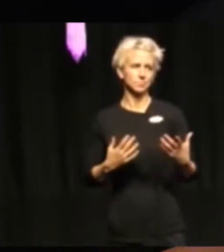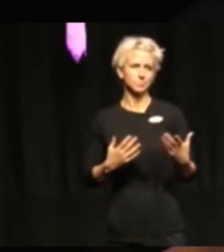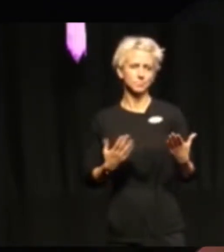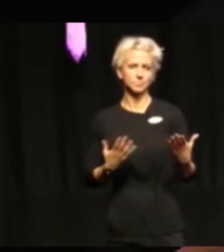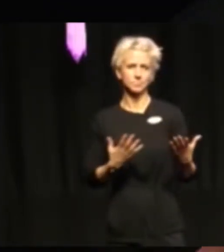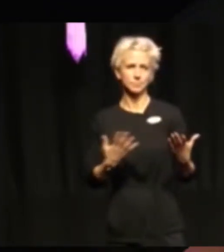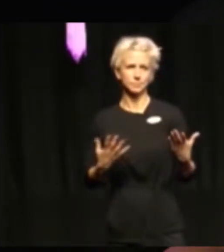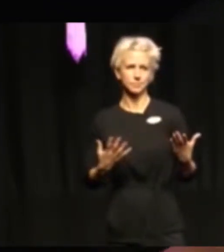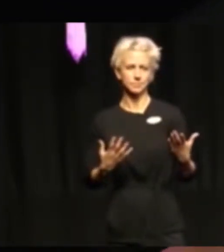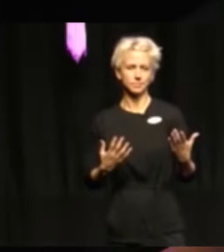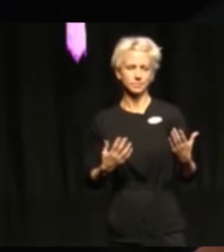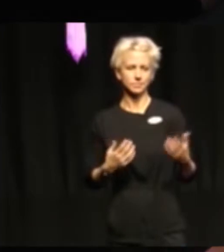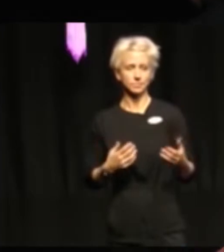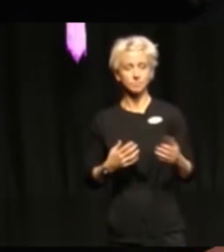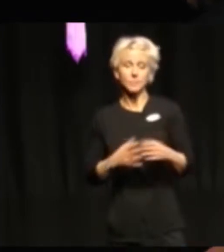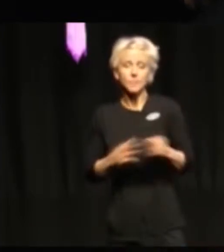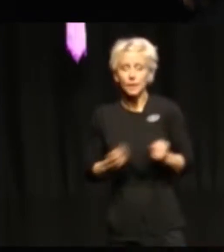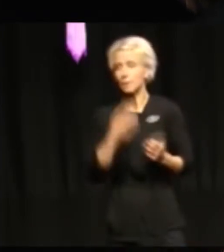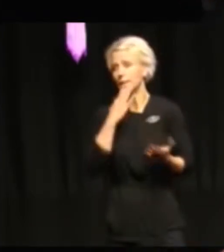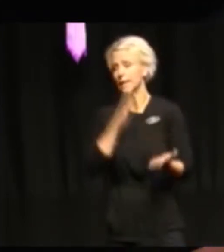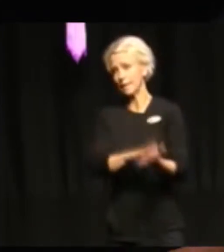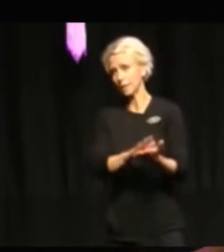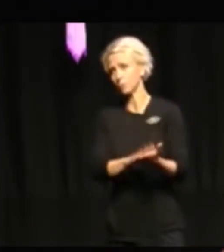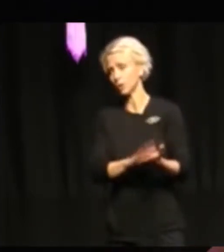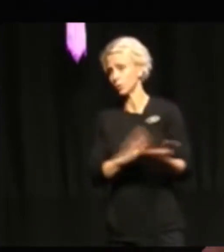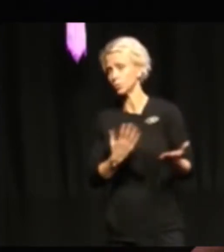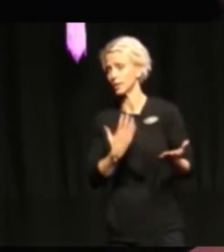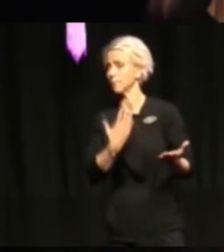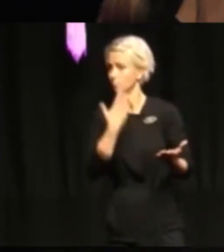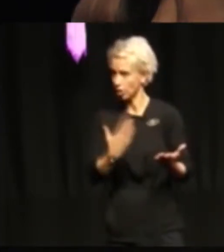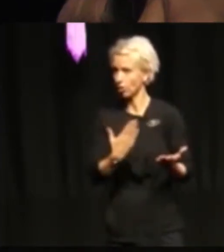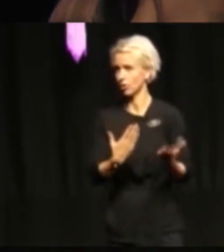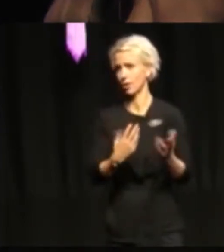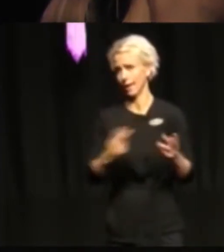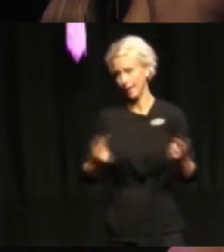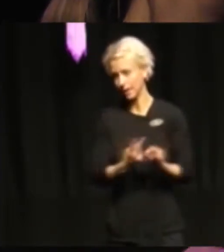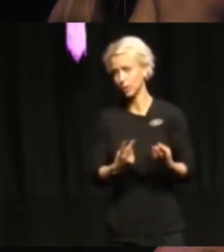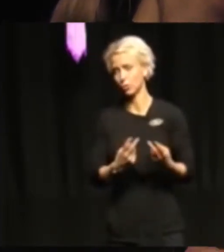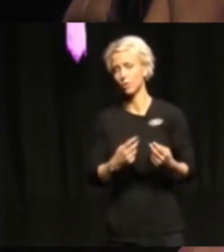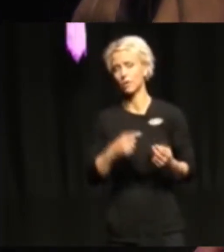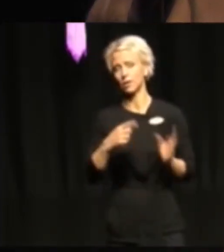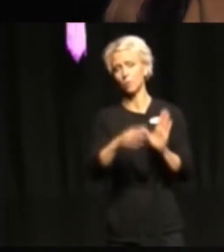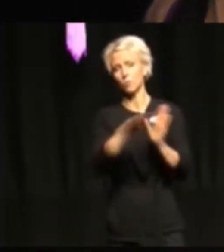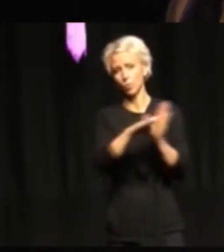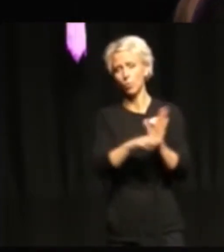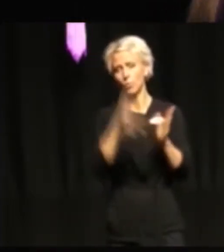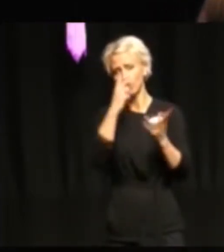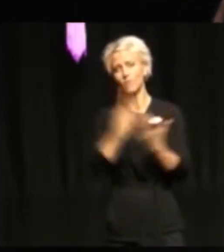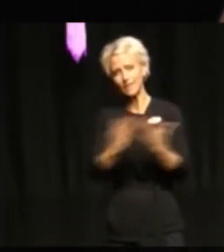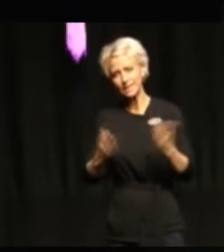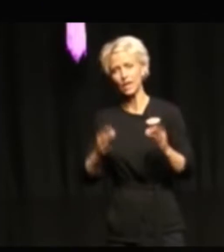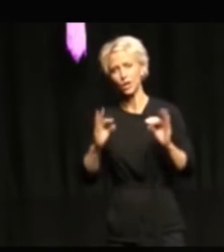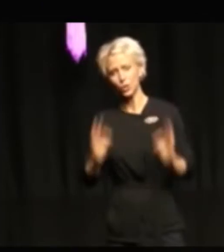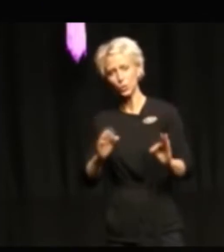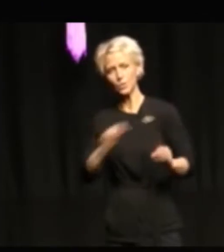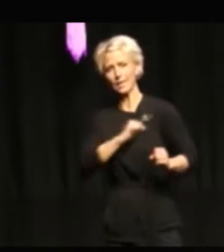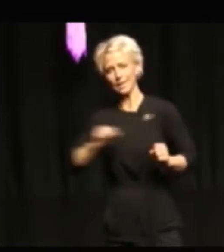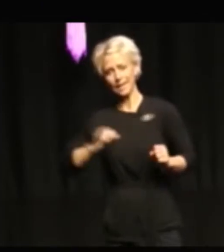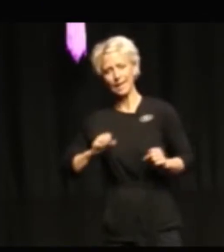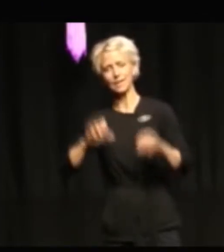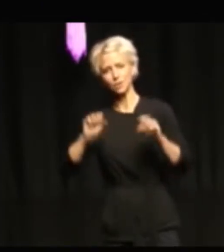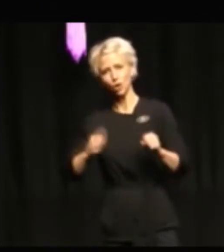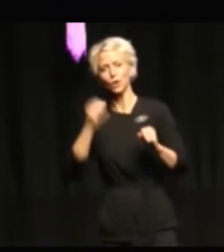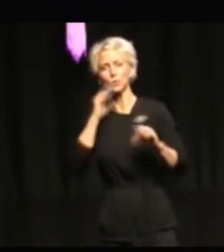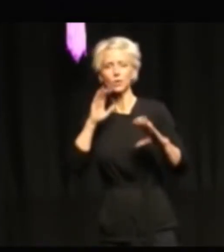good recommendations on how the state should do to actually fulfill, protect, respect, and